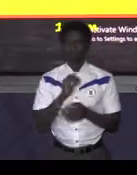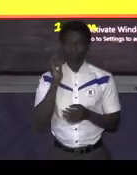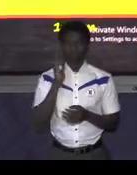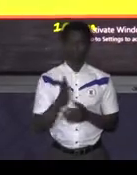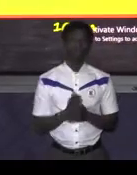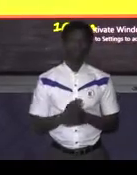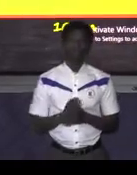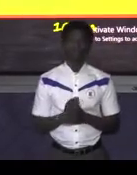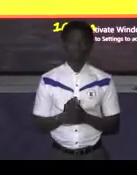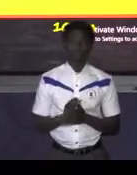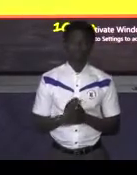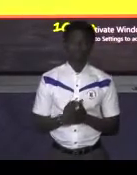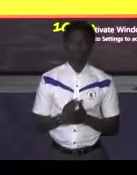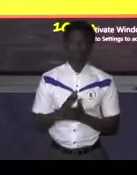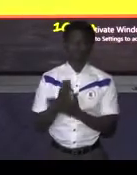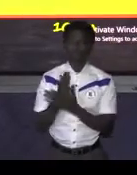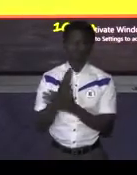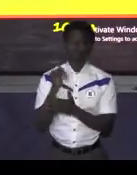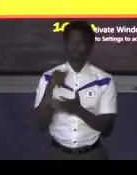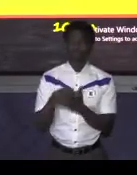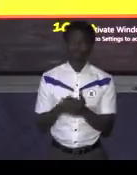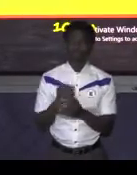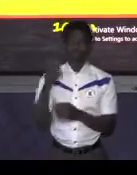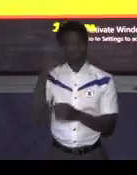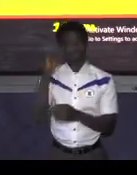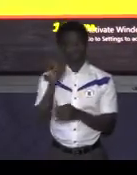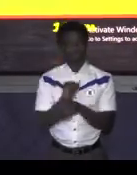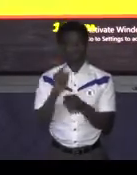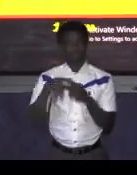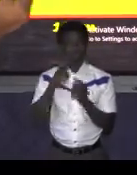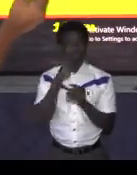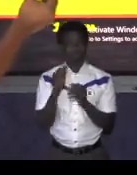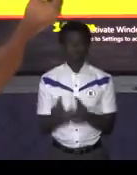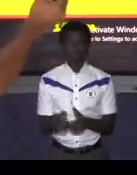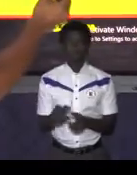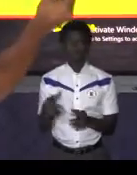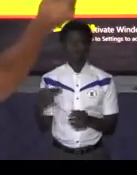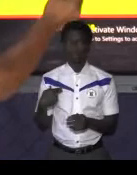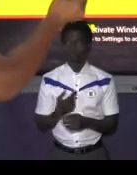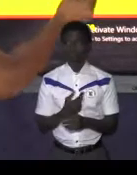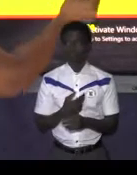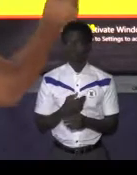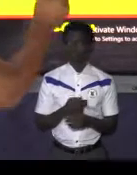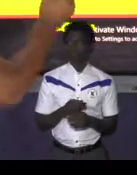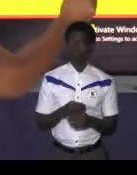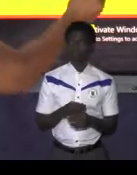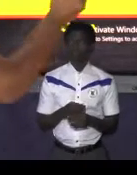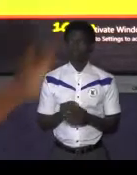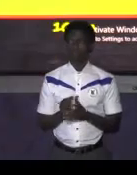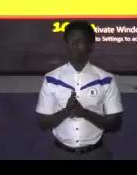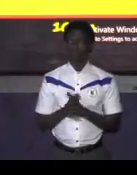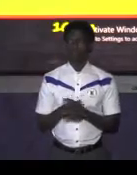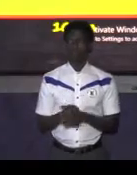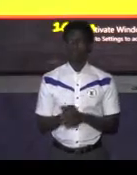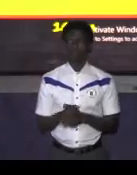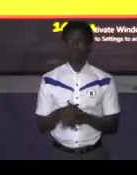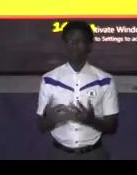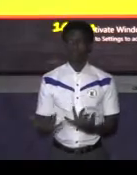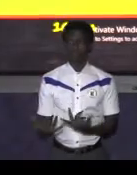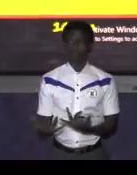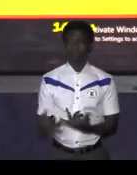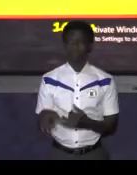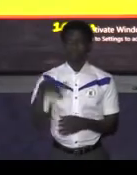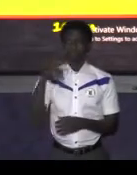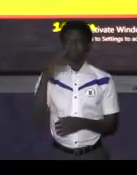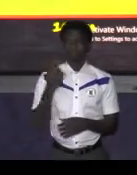this line so that your work can be faster. Let's partition along this line. Okay, so now